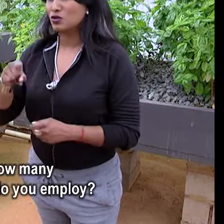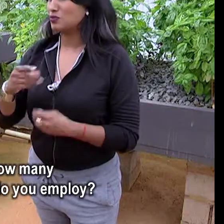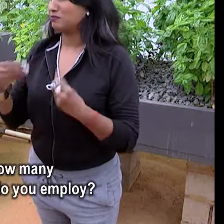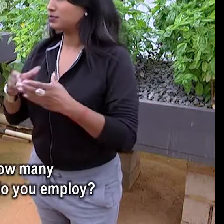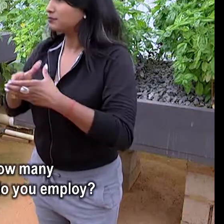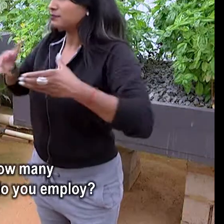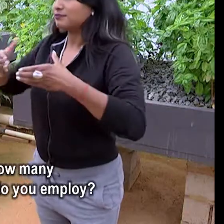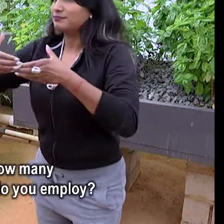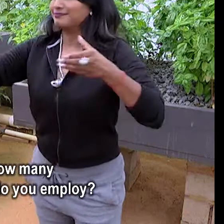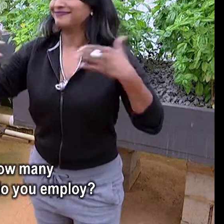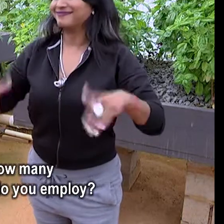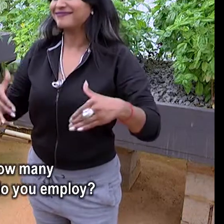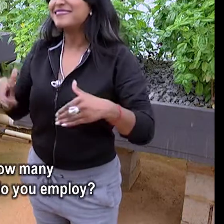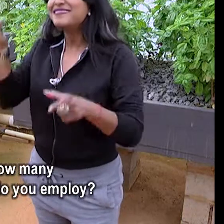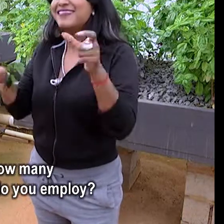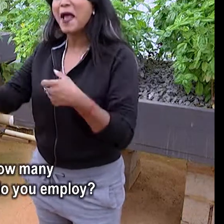How many people do you employ?